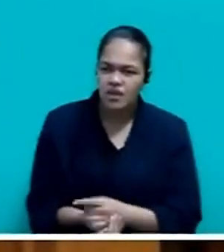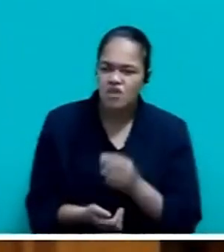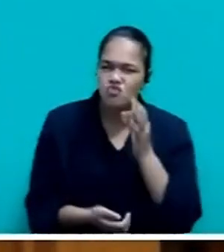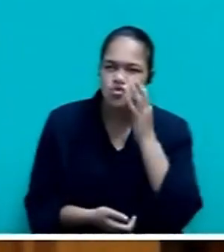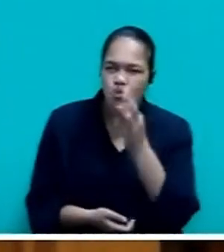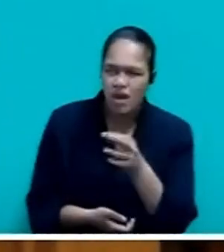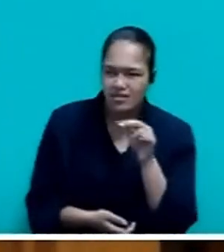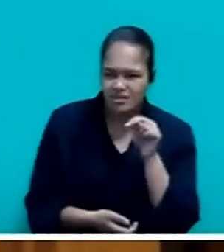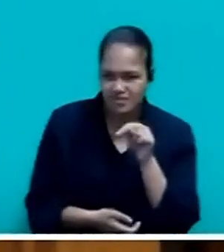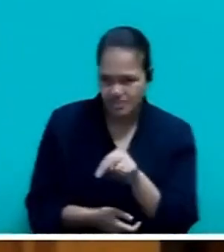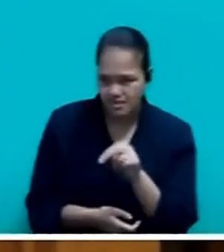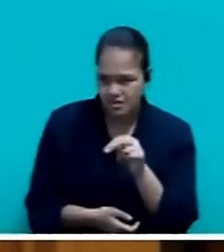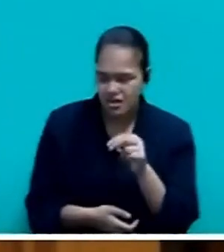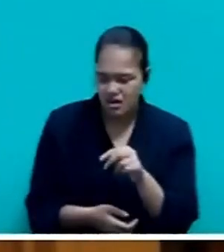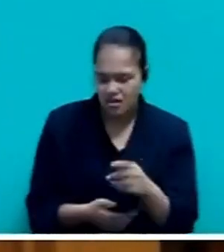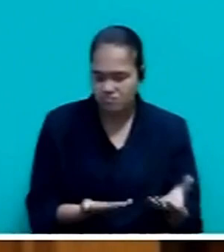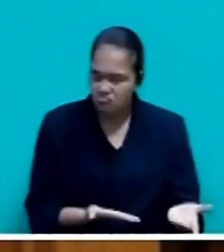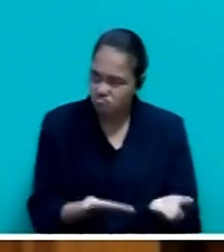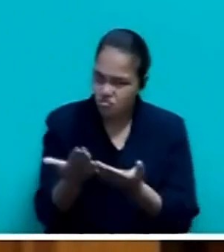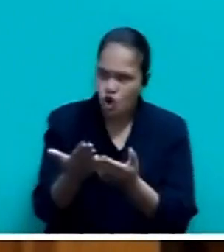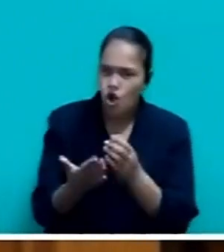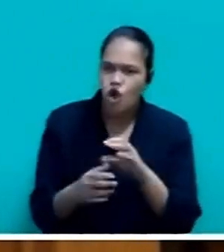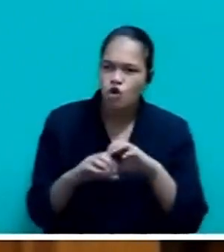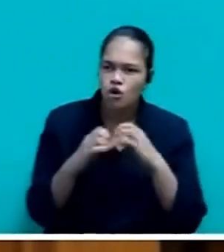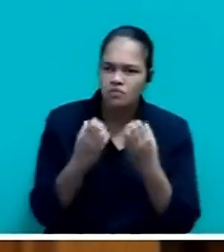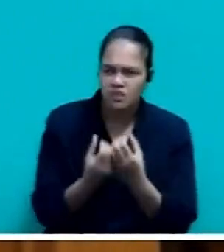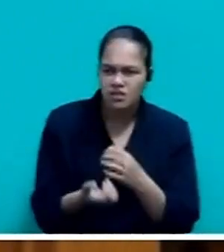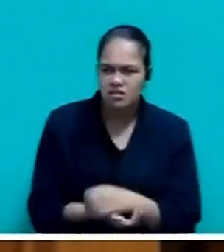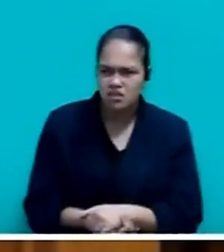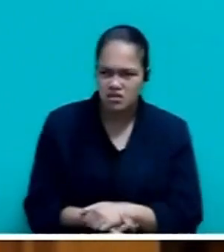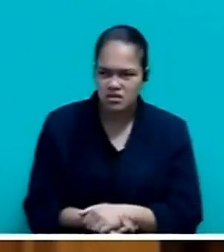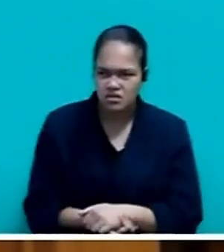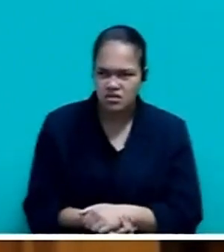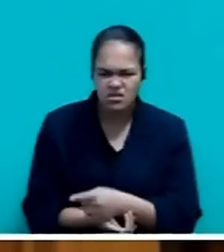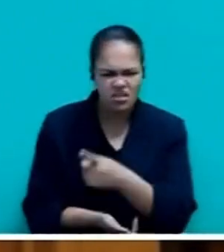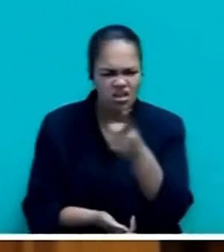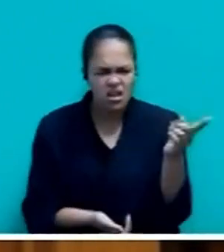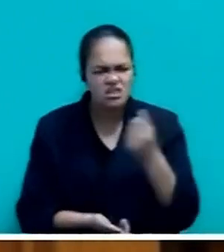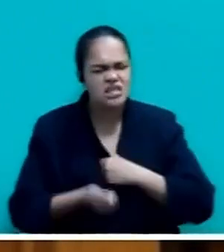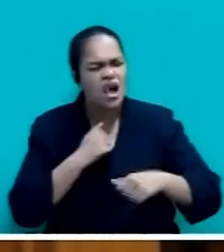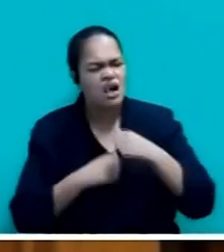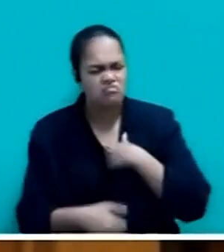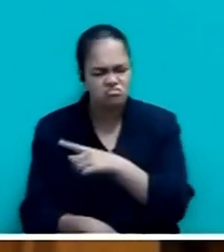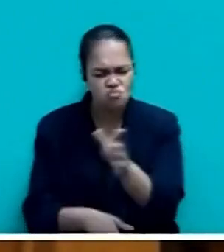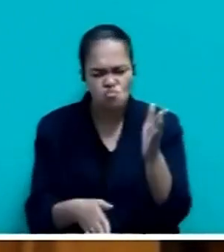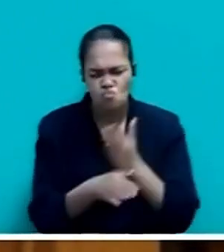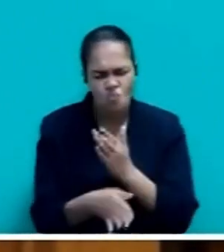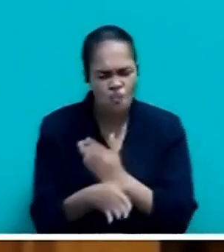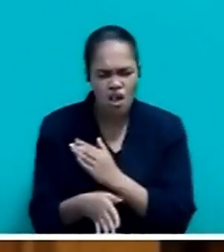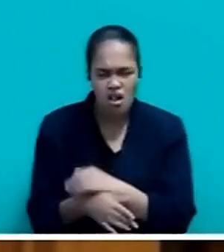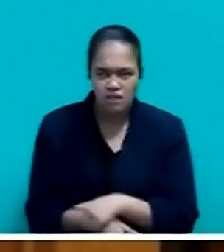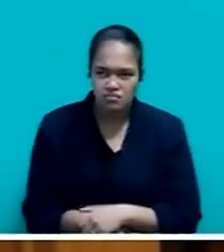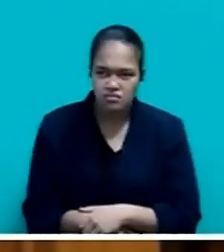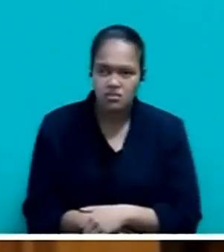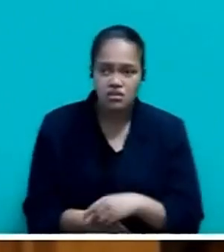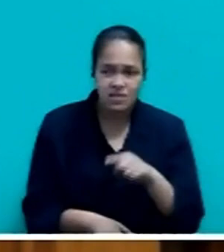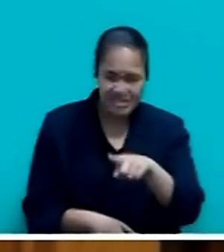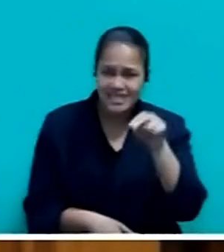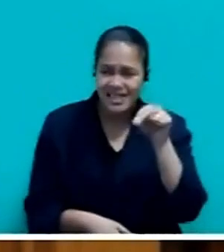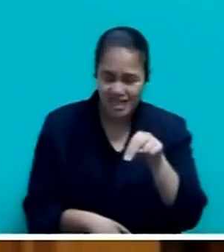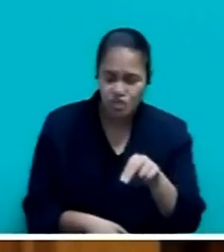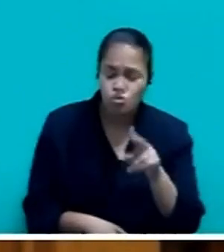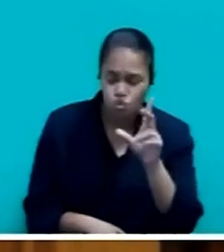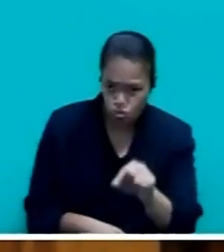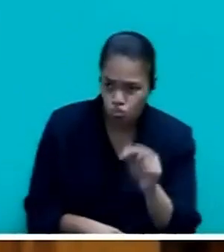it to go before the committee. As a matter of fact, you're starving the committee of work, sir, which they really should need to